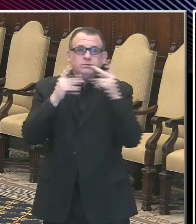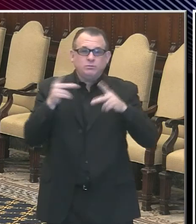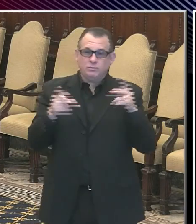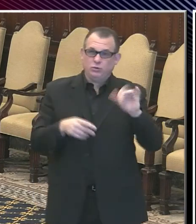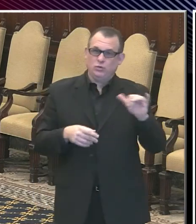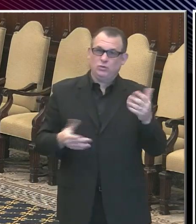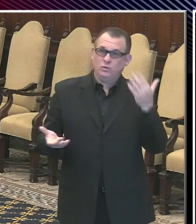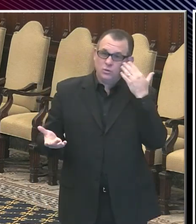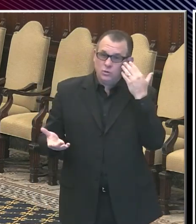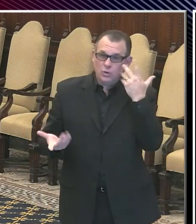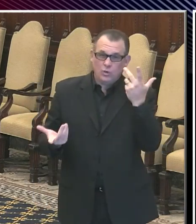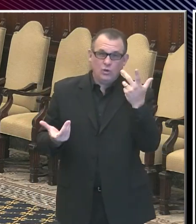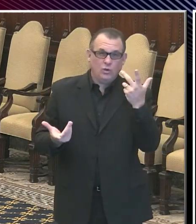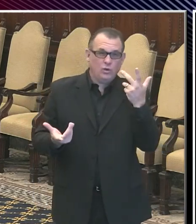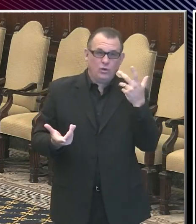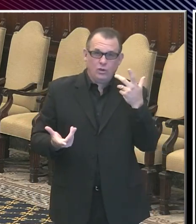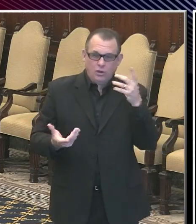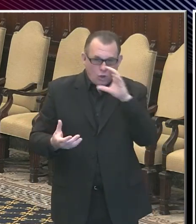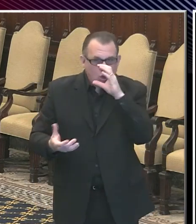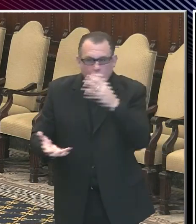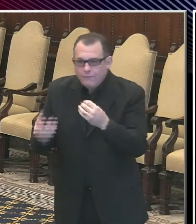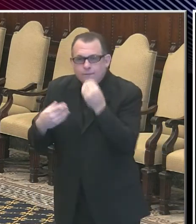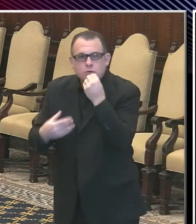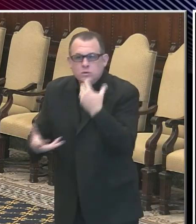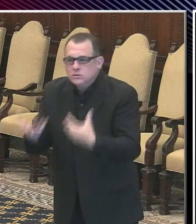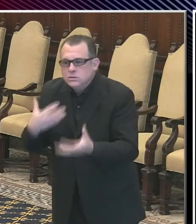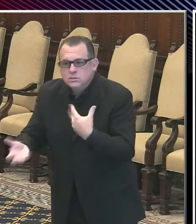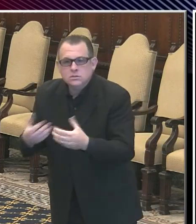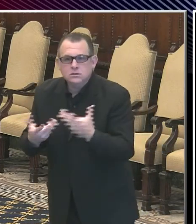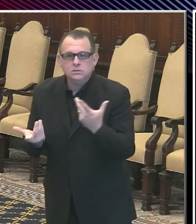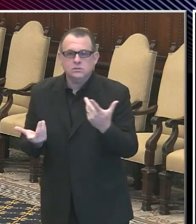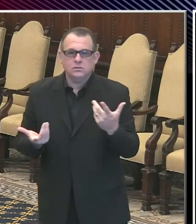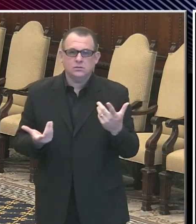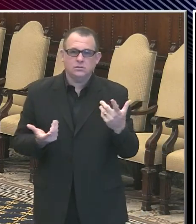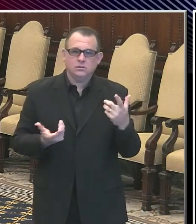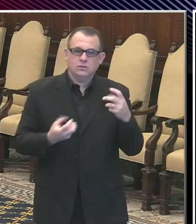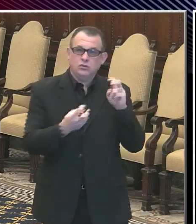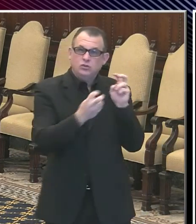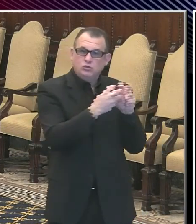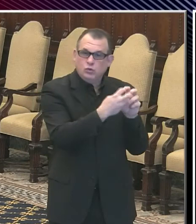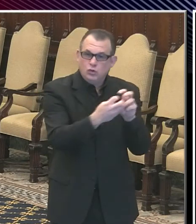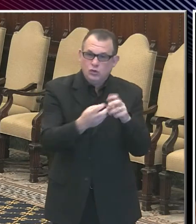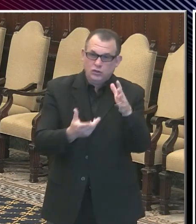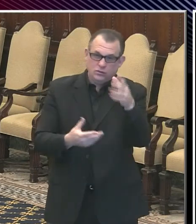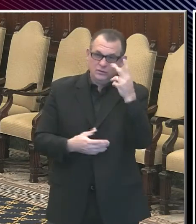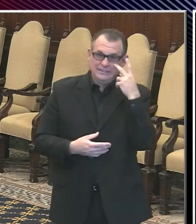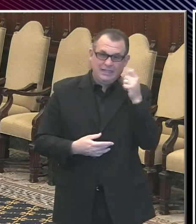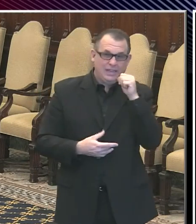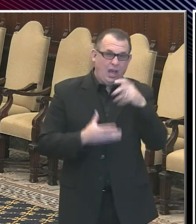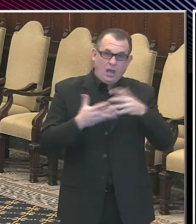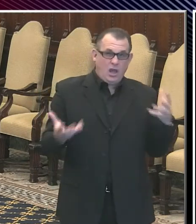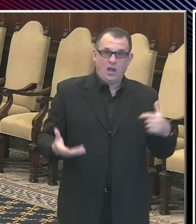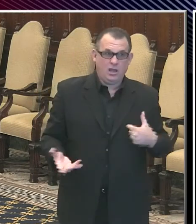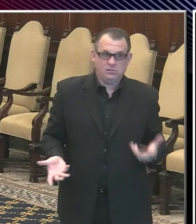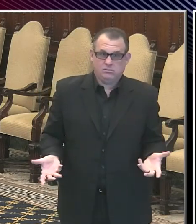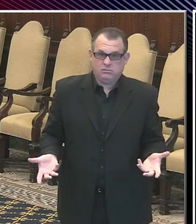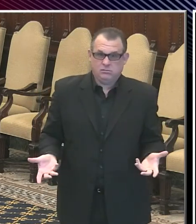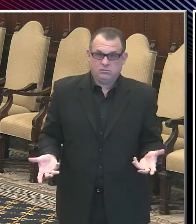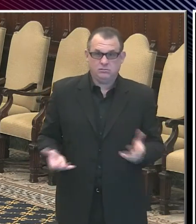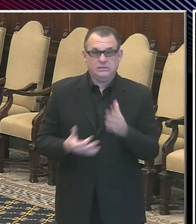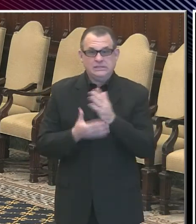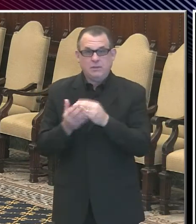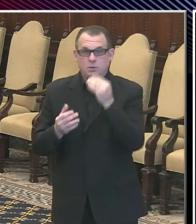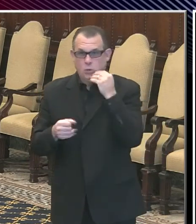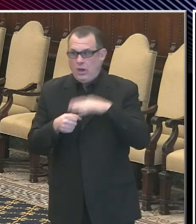doesn't stay closed. And it could, I haven't seen much squirrel activity, but I'm sure that in certain neighborhoods where